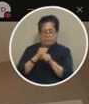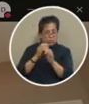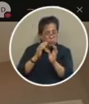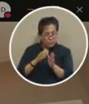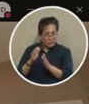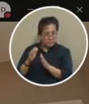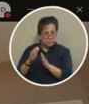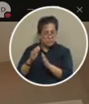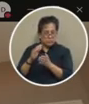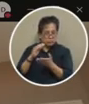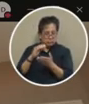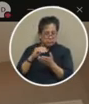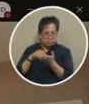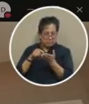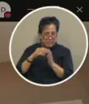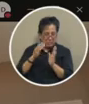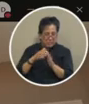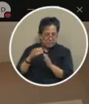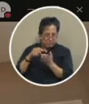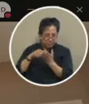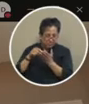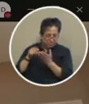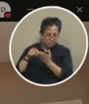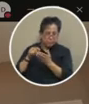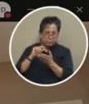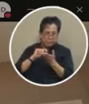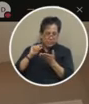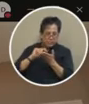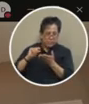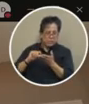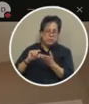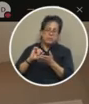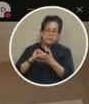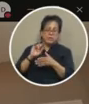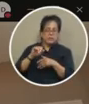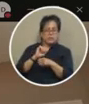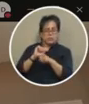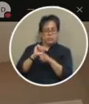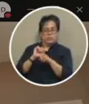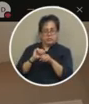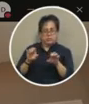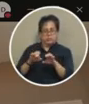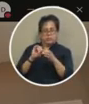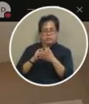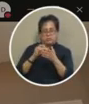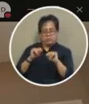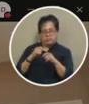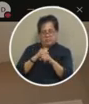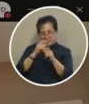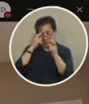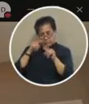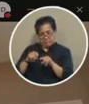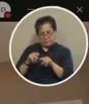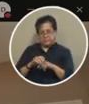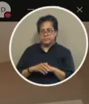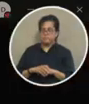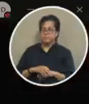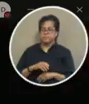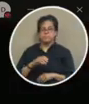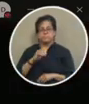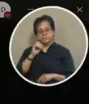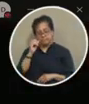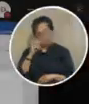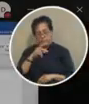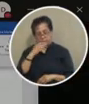like you're mentioning and Mr. Schwartzbein is mentioning, that they work on doing that. That's all. Yeah, no, absolutely. Thank